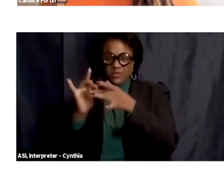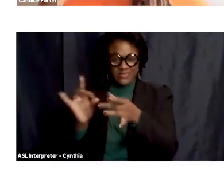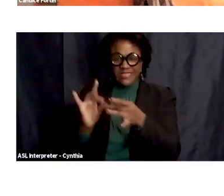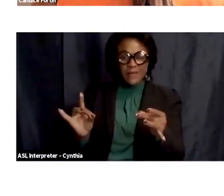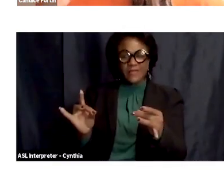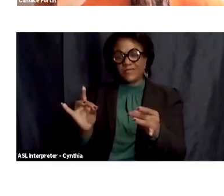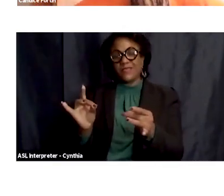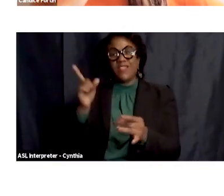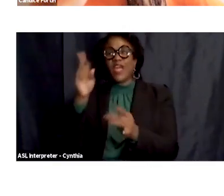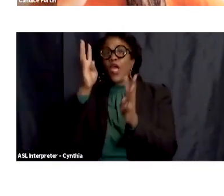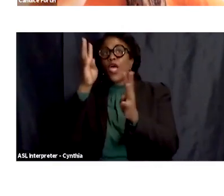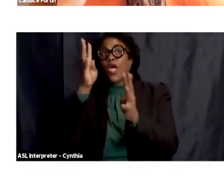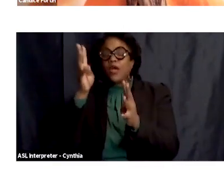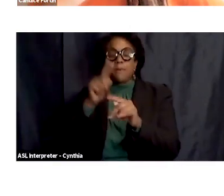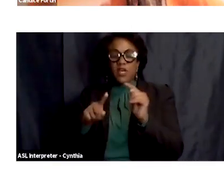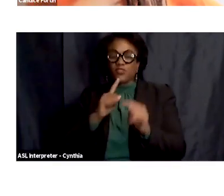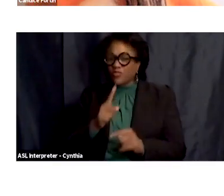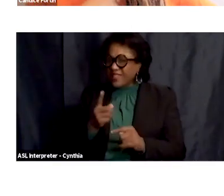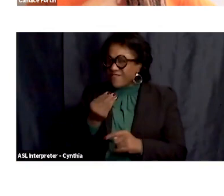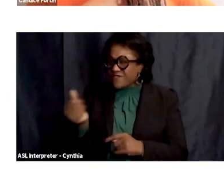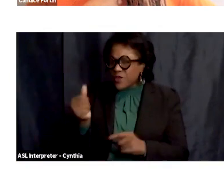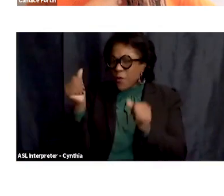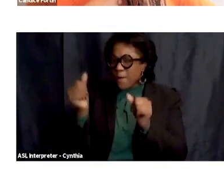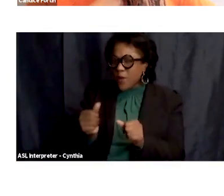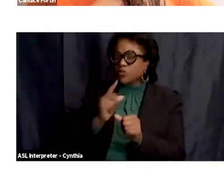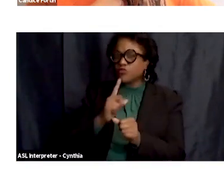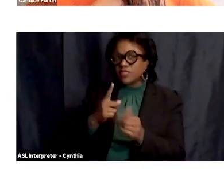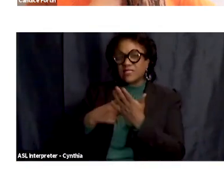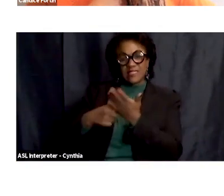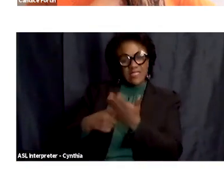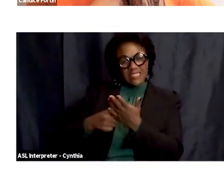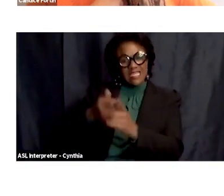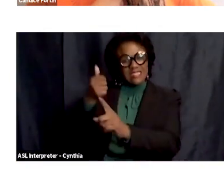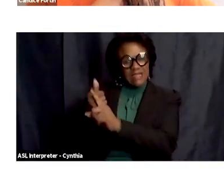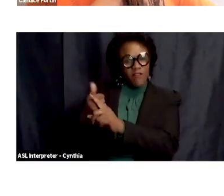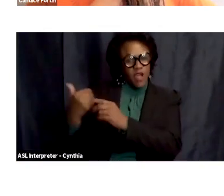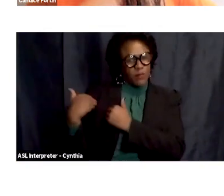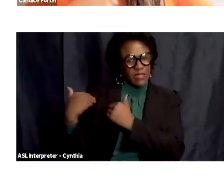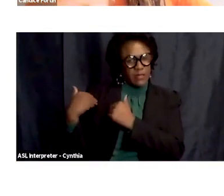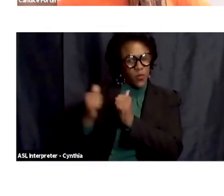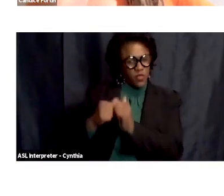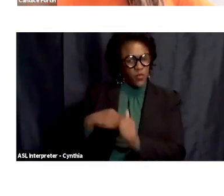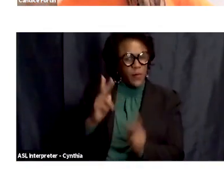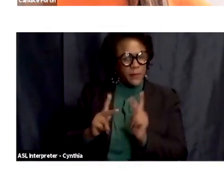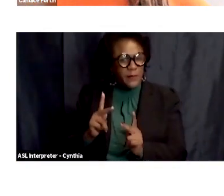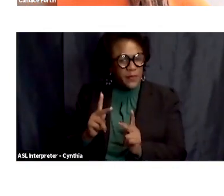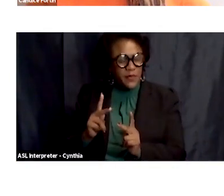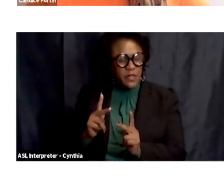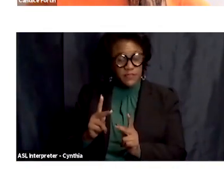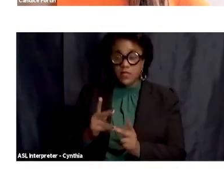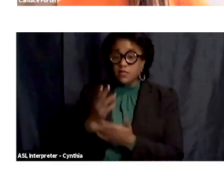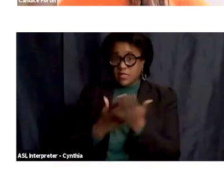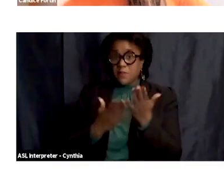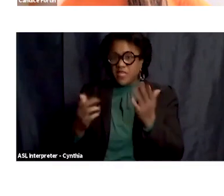that. But there was very few posts that really talked about self-accountability, especially with white folks. There were things that started to